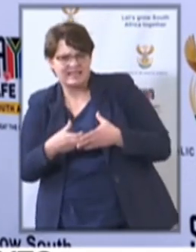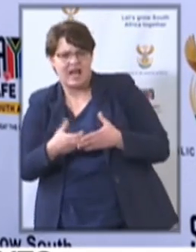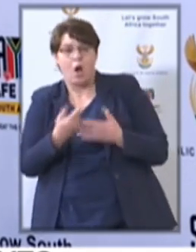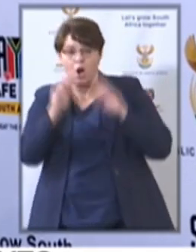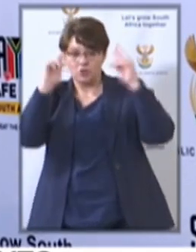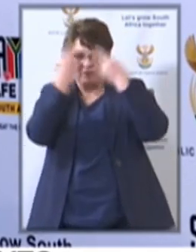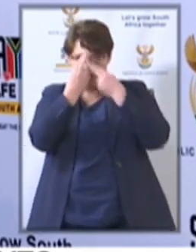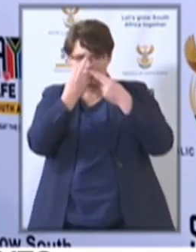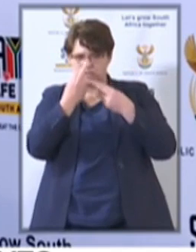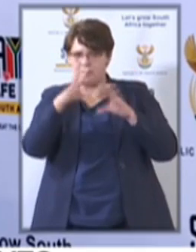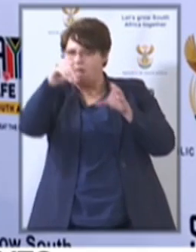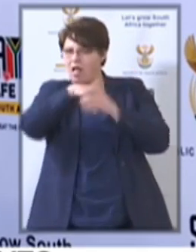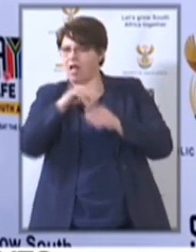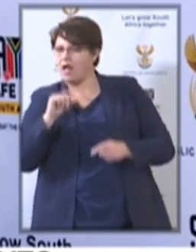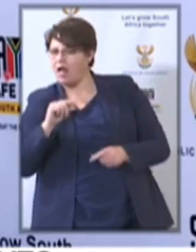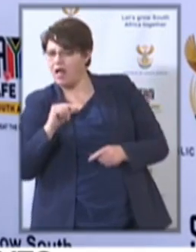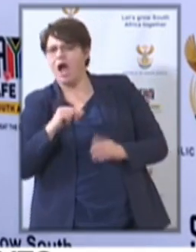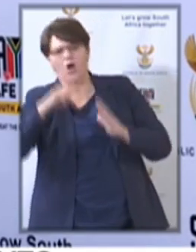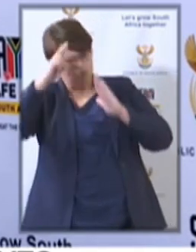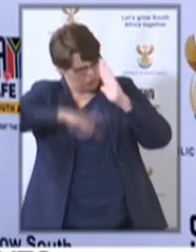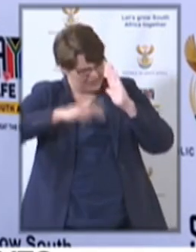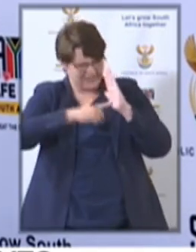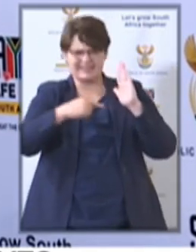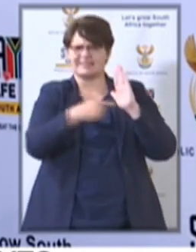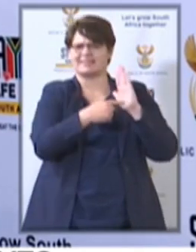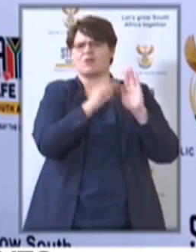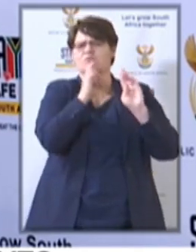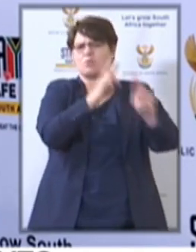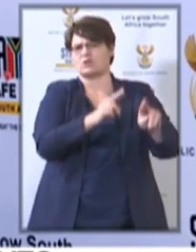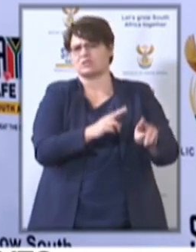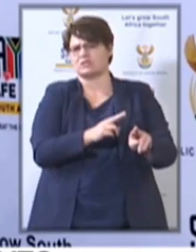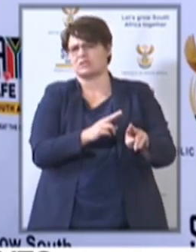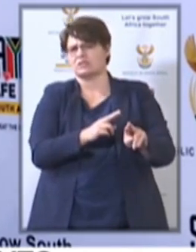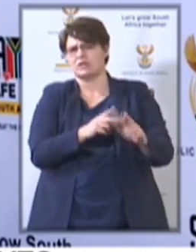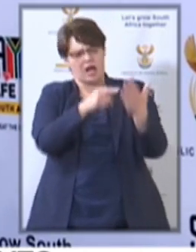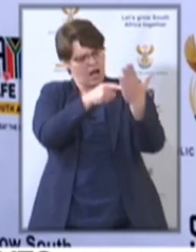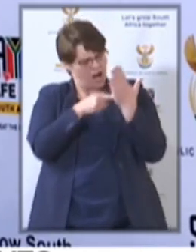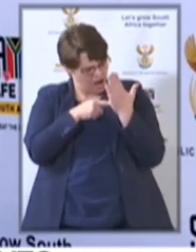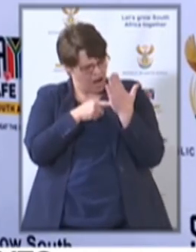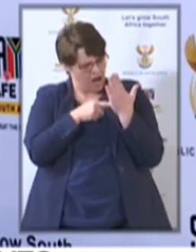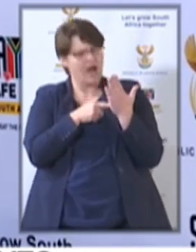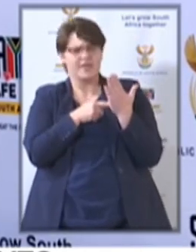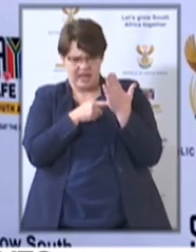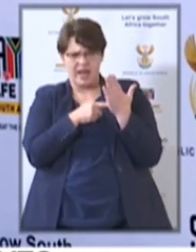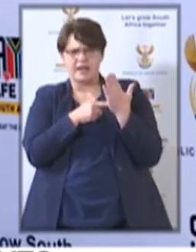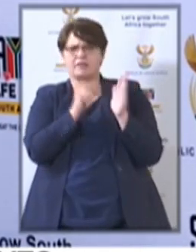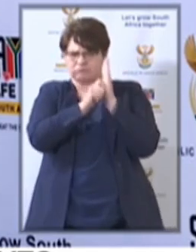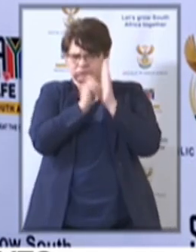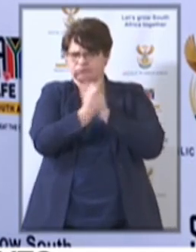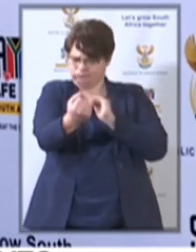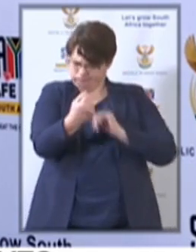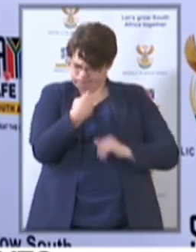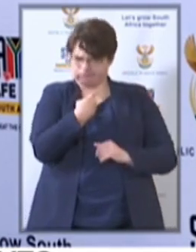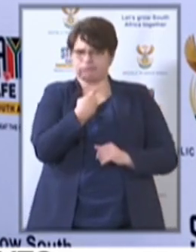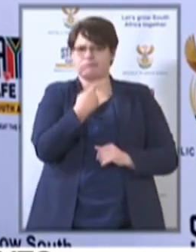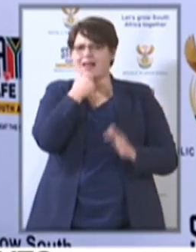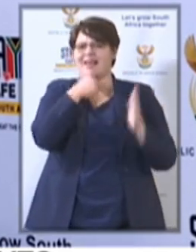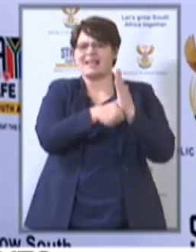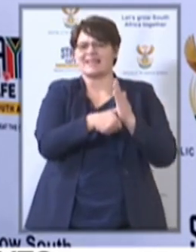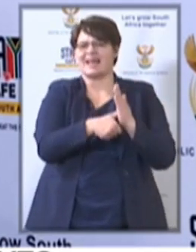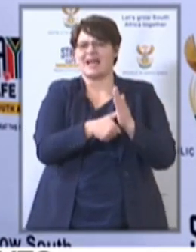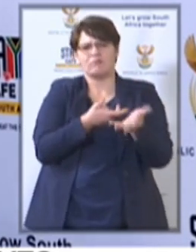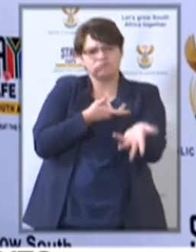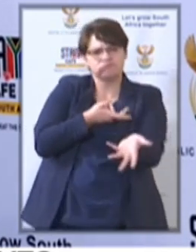sector, to read this report and seek to engage with it, because I am inviting